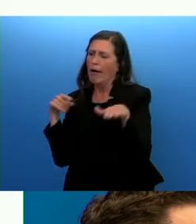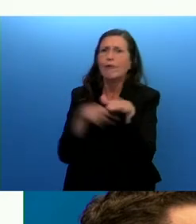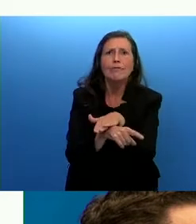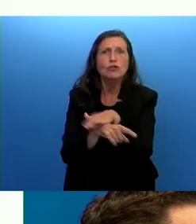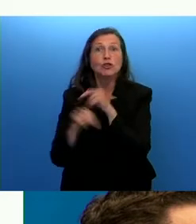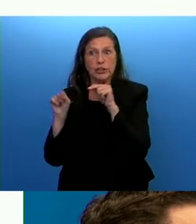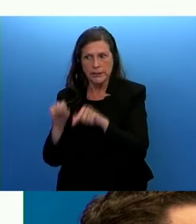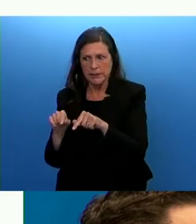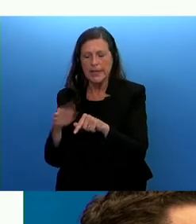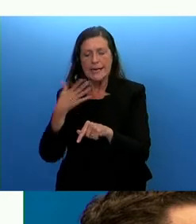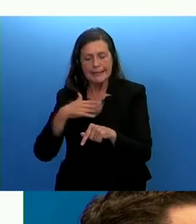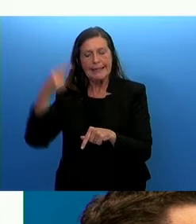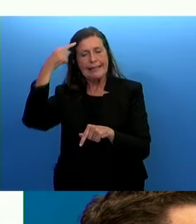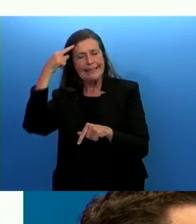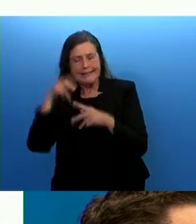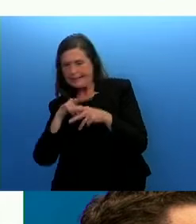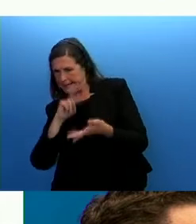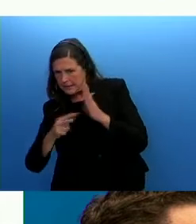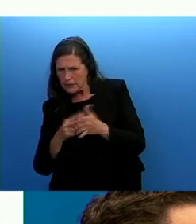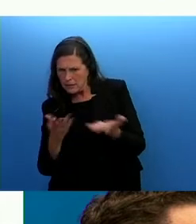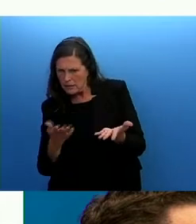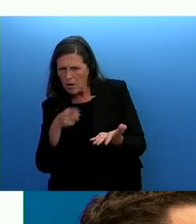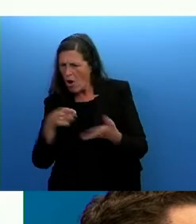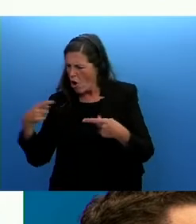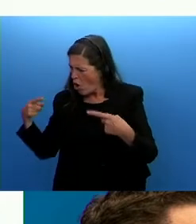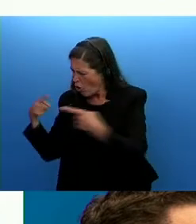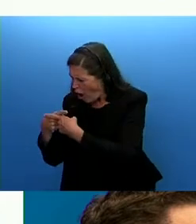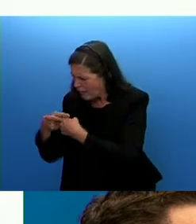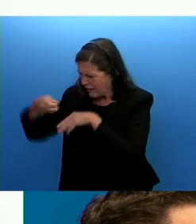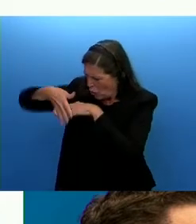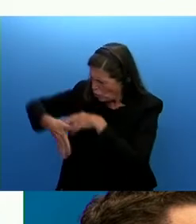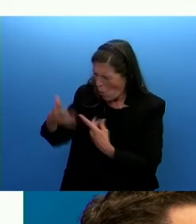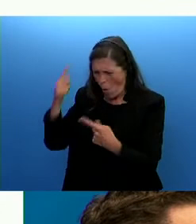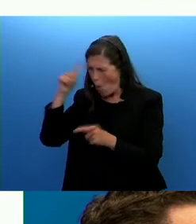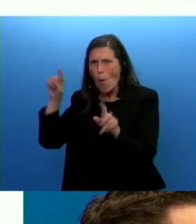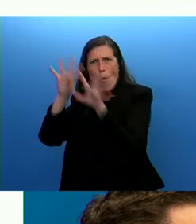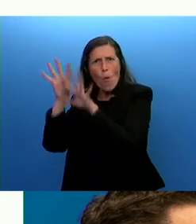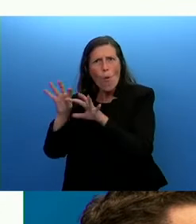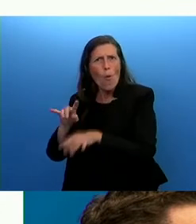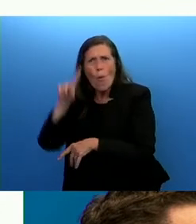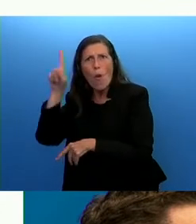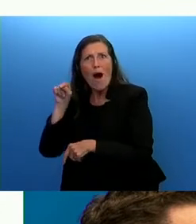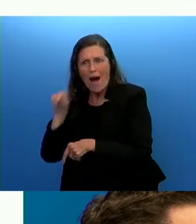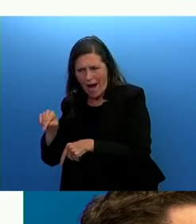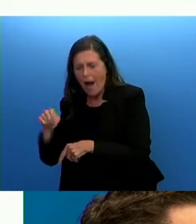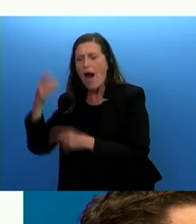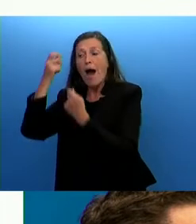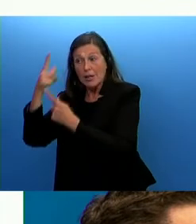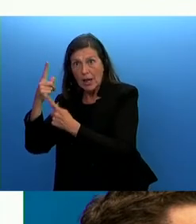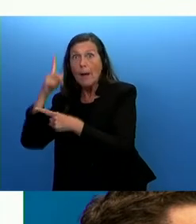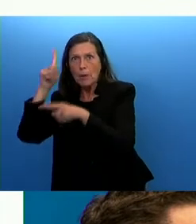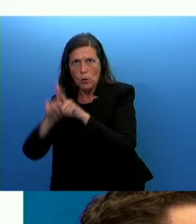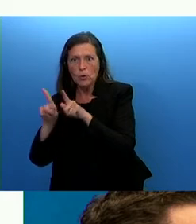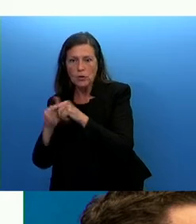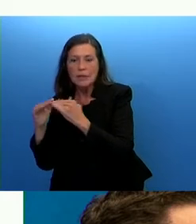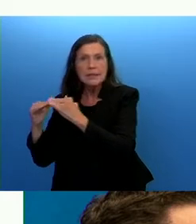for development to deal with root causes of conflict that, of course, leads to displacement. But we also want to ensure these standards